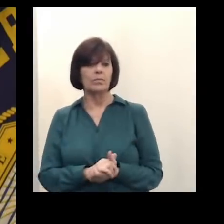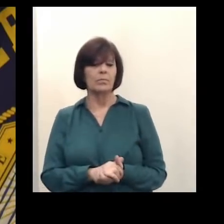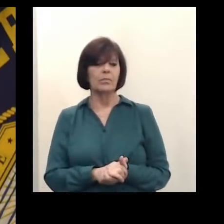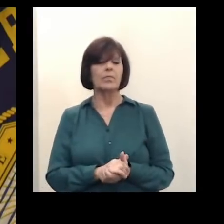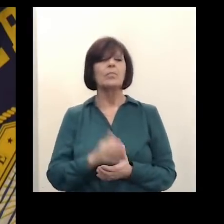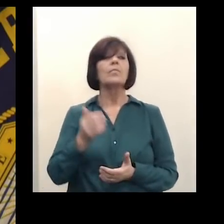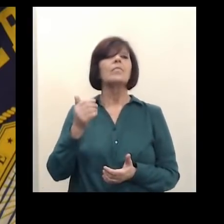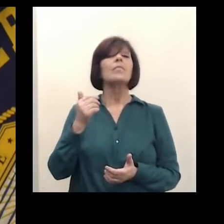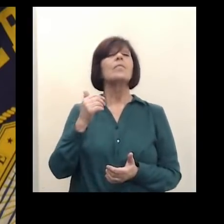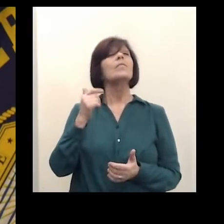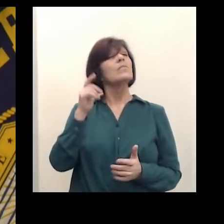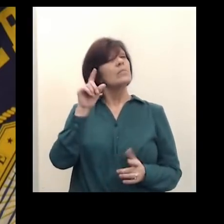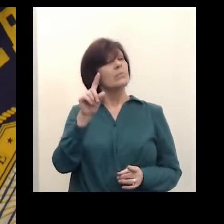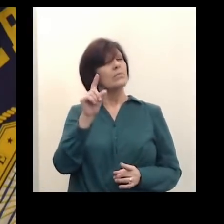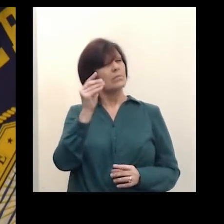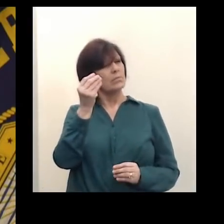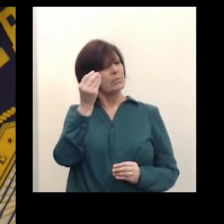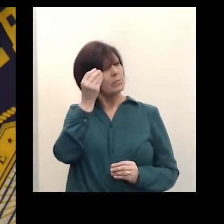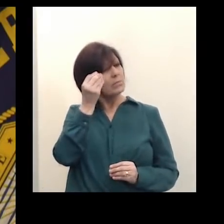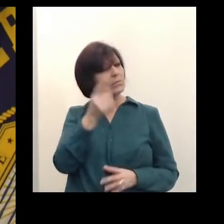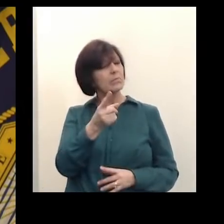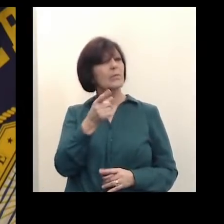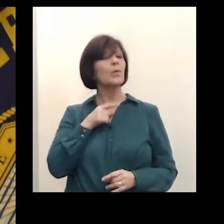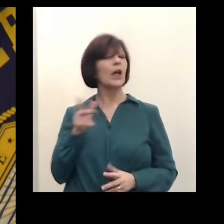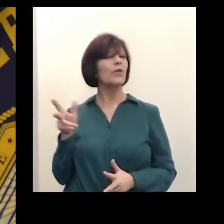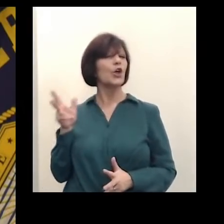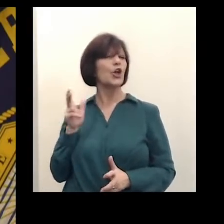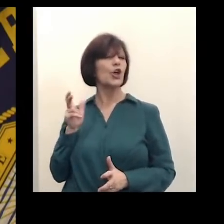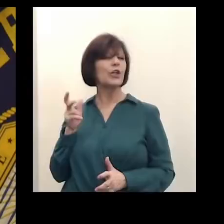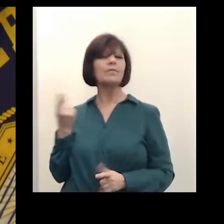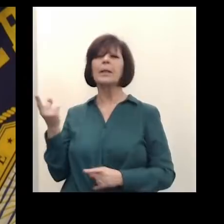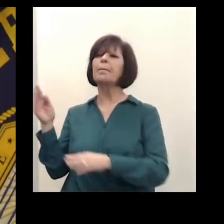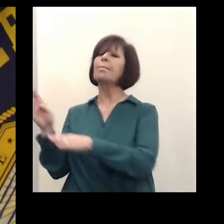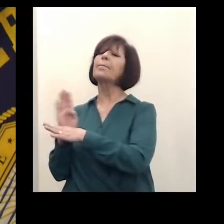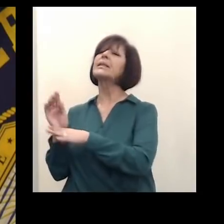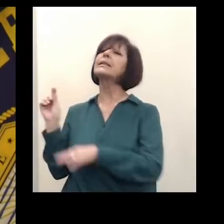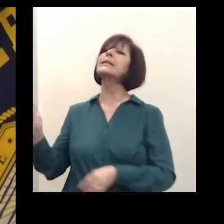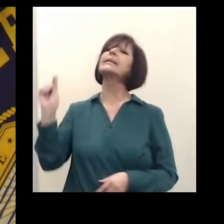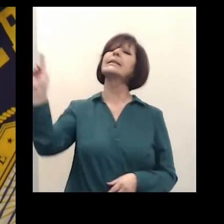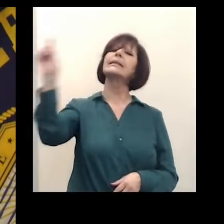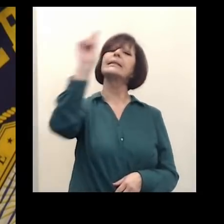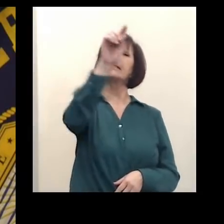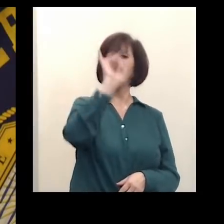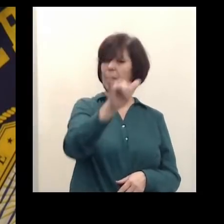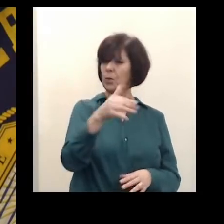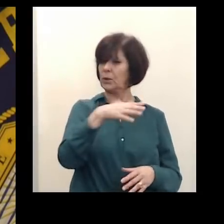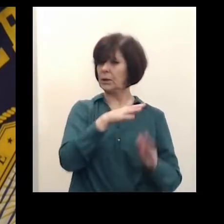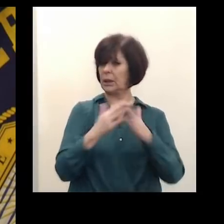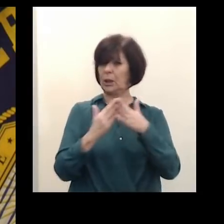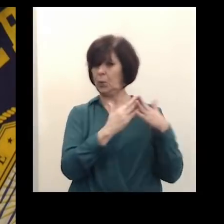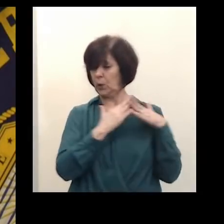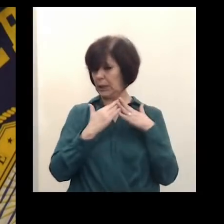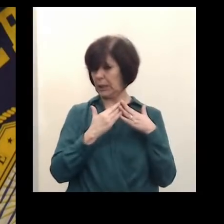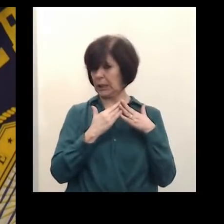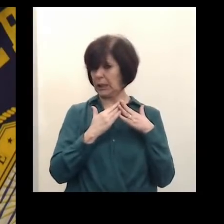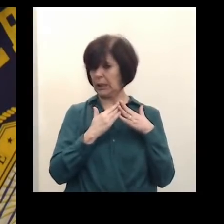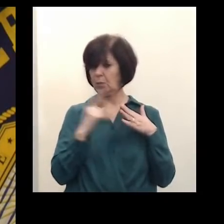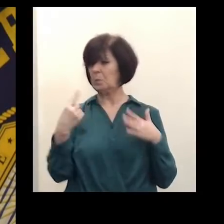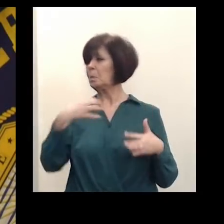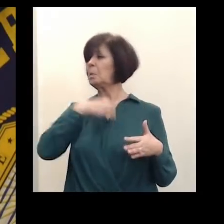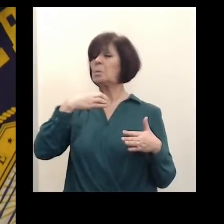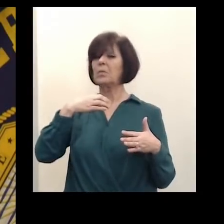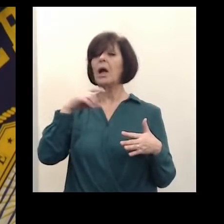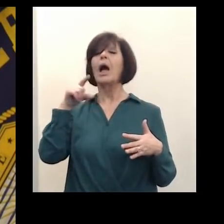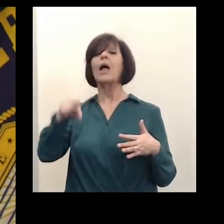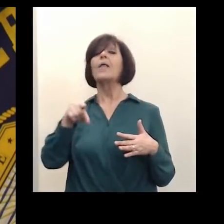note, from what I've heard from a number of the businesses in these communities with elected officials who are saying they don't believe that the